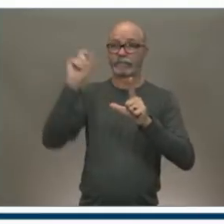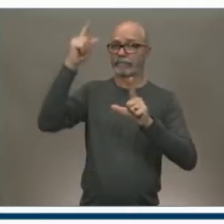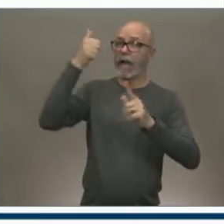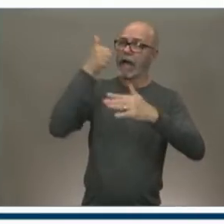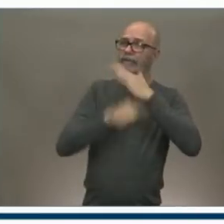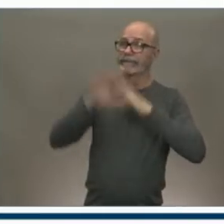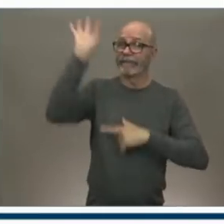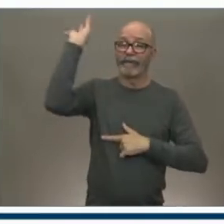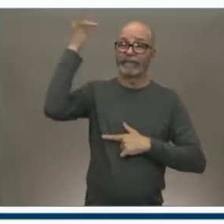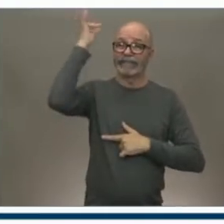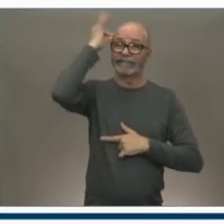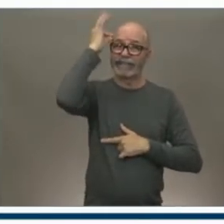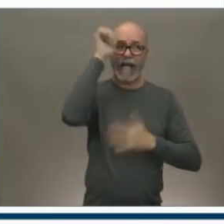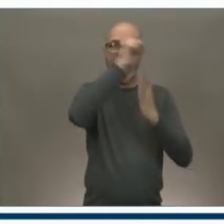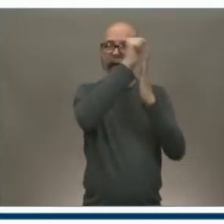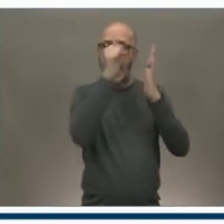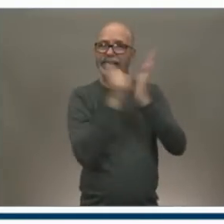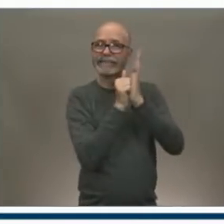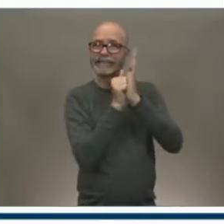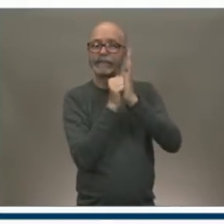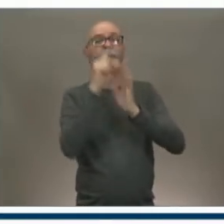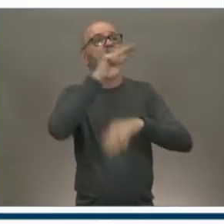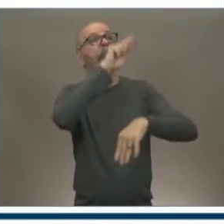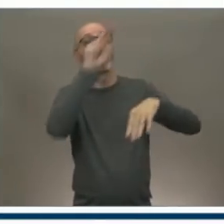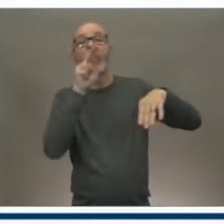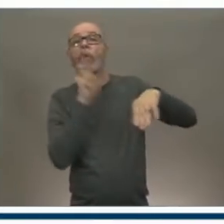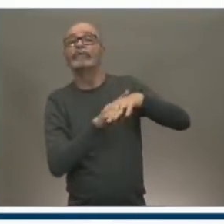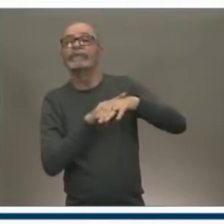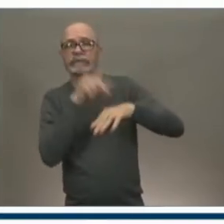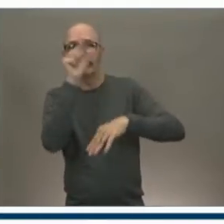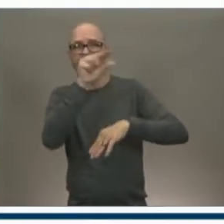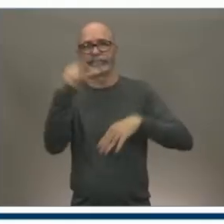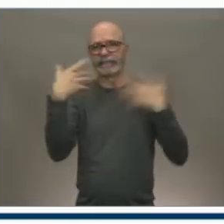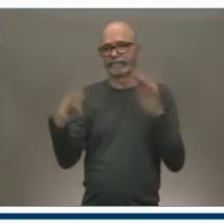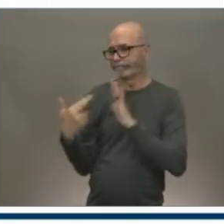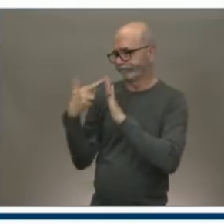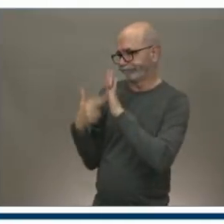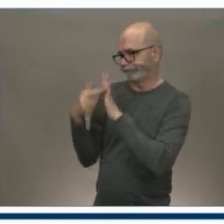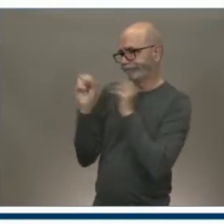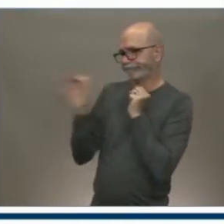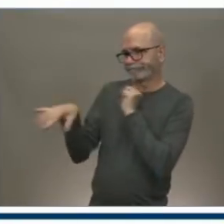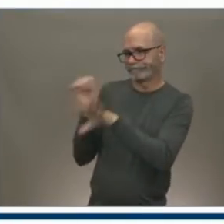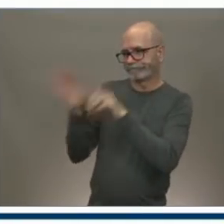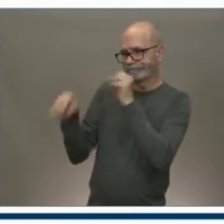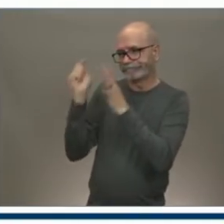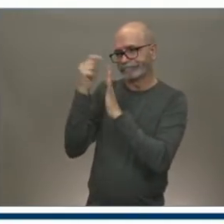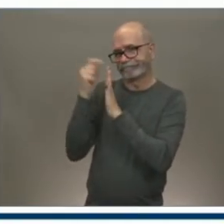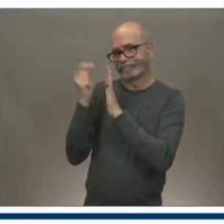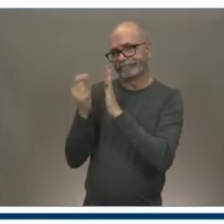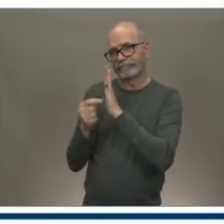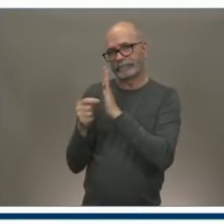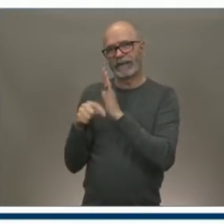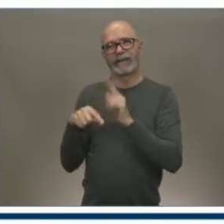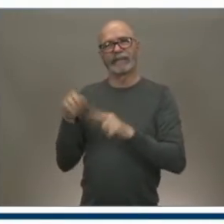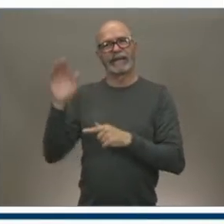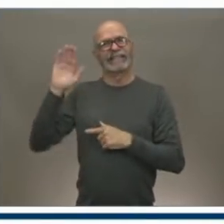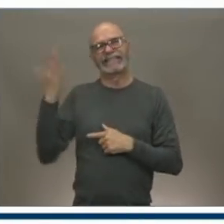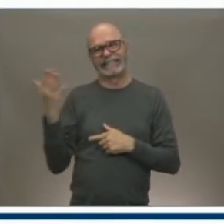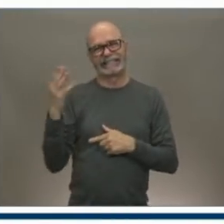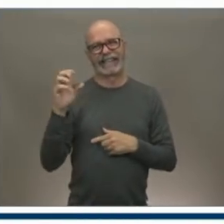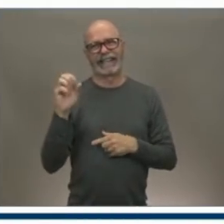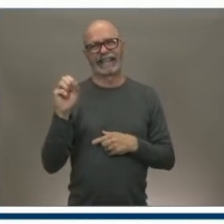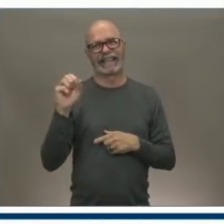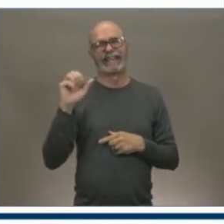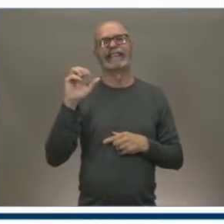by the national government, and we believe that's where it is. But if Scotians wants to challenge that in